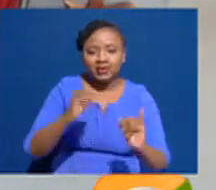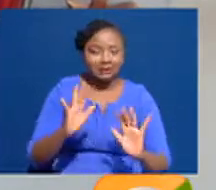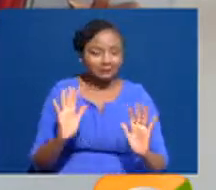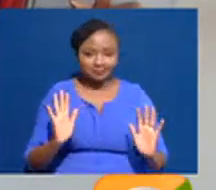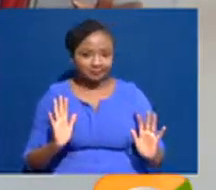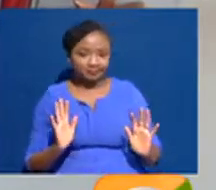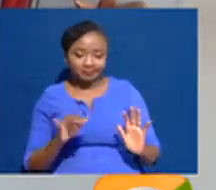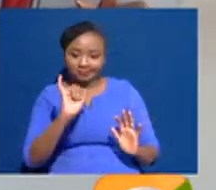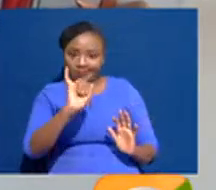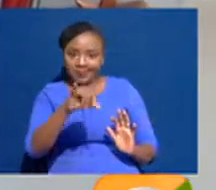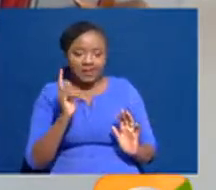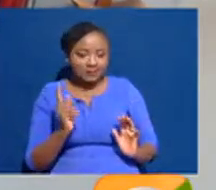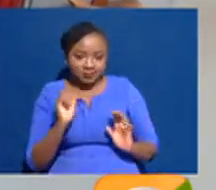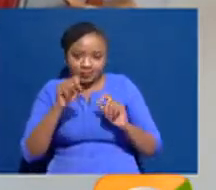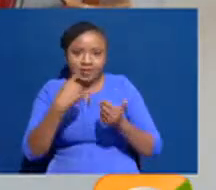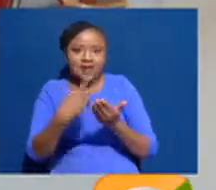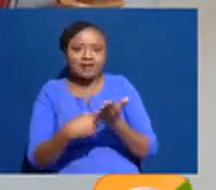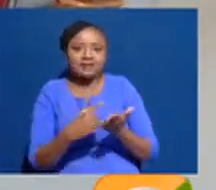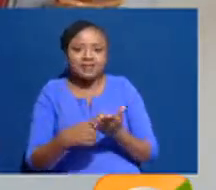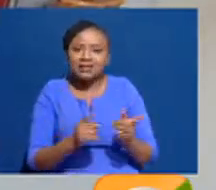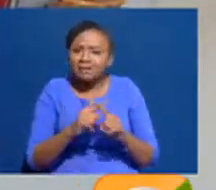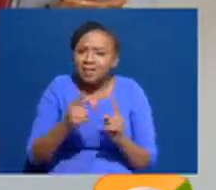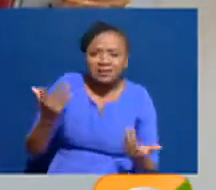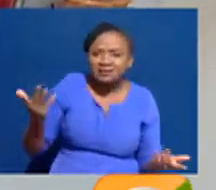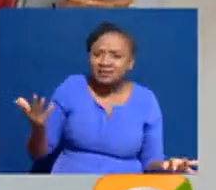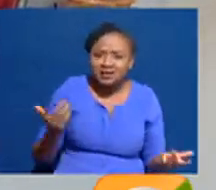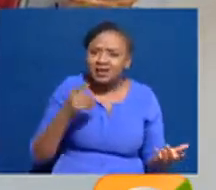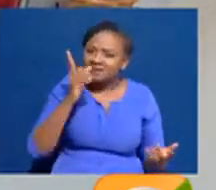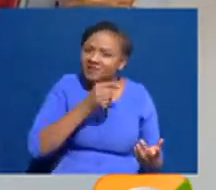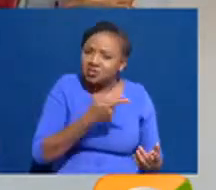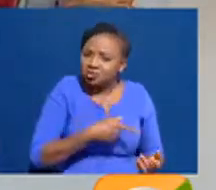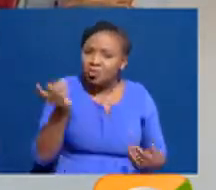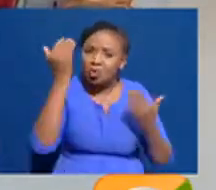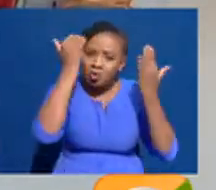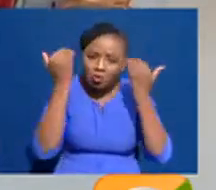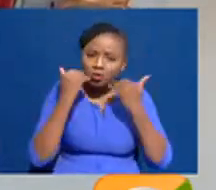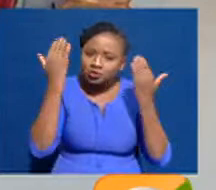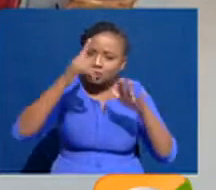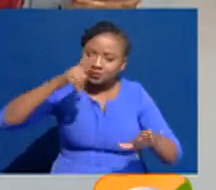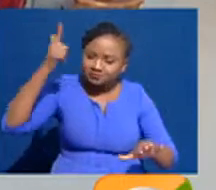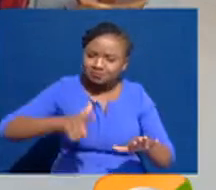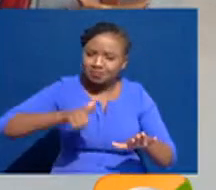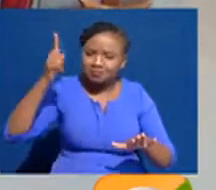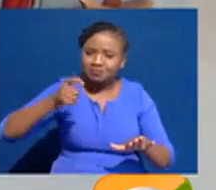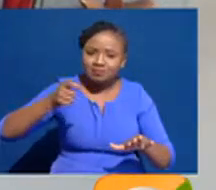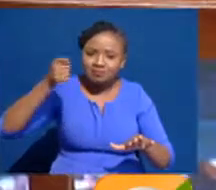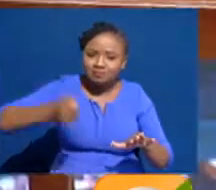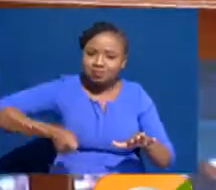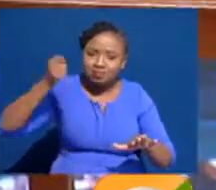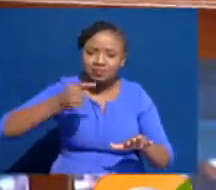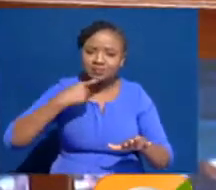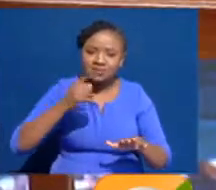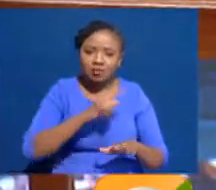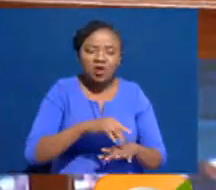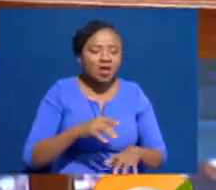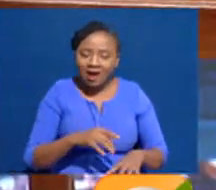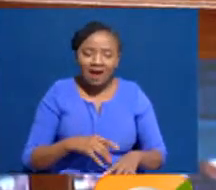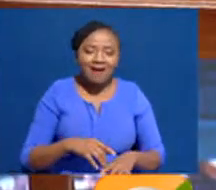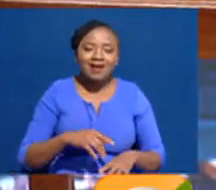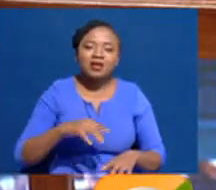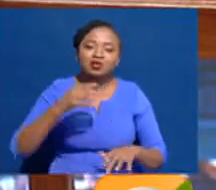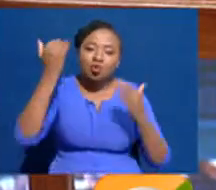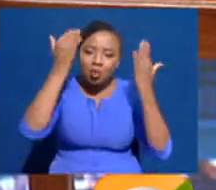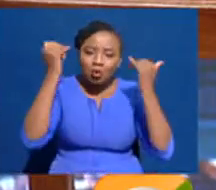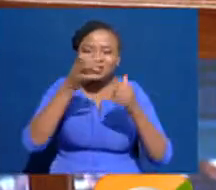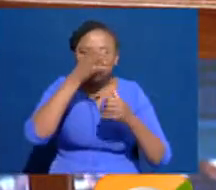That is a subject for discussion. But why? It went all because the way to the Supreme even if Court. You went to the Supreme Court ignored basic things.